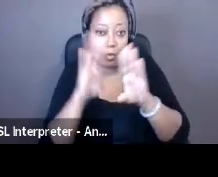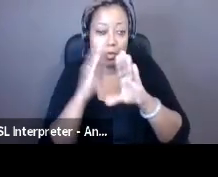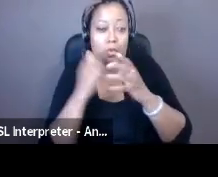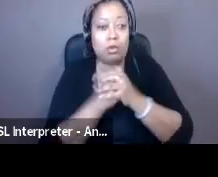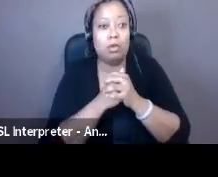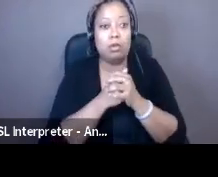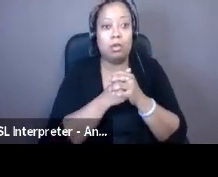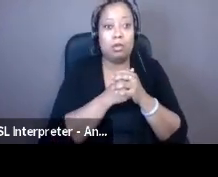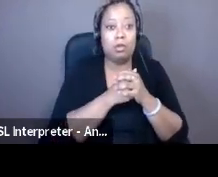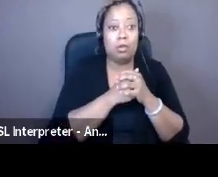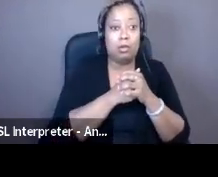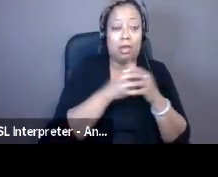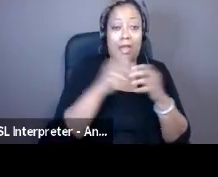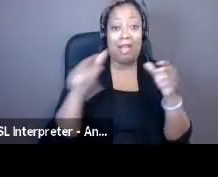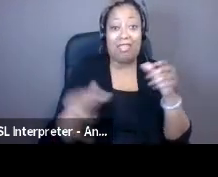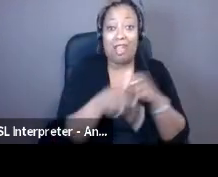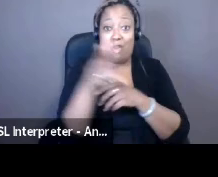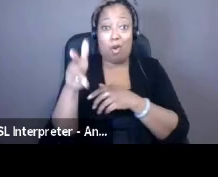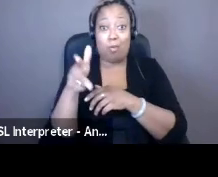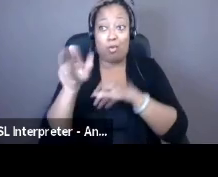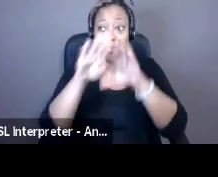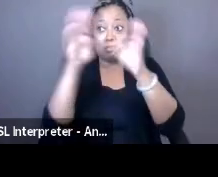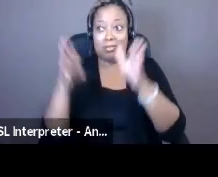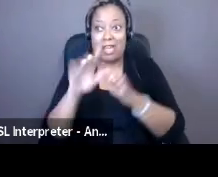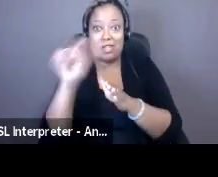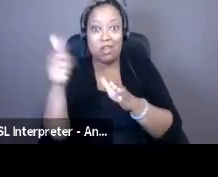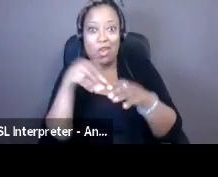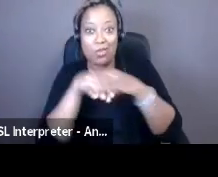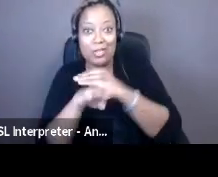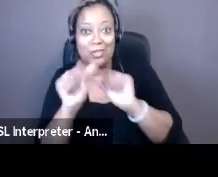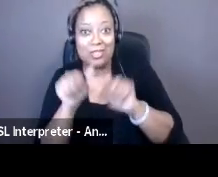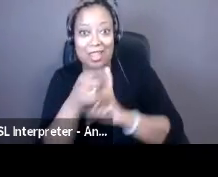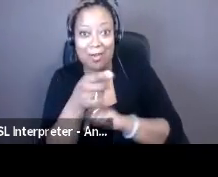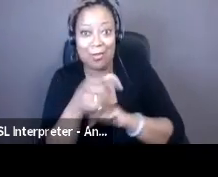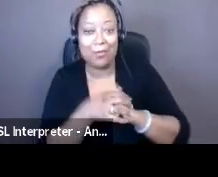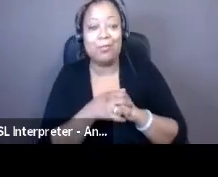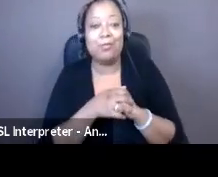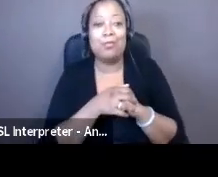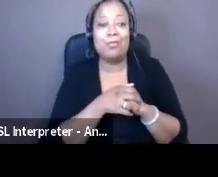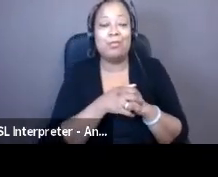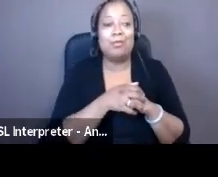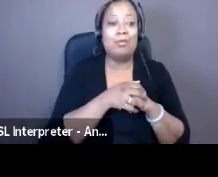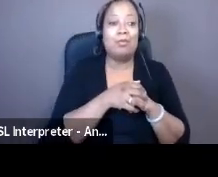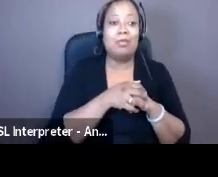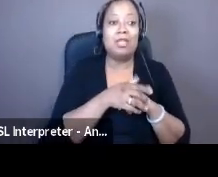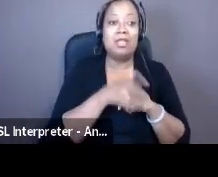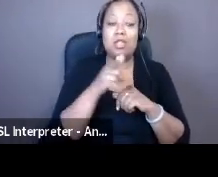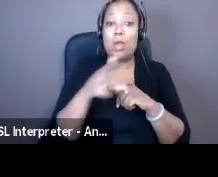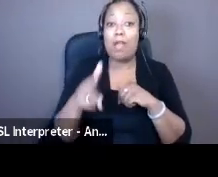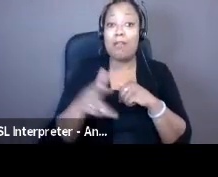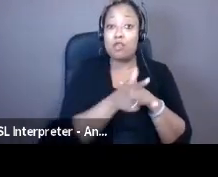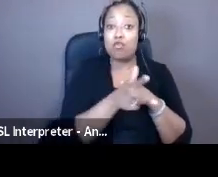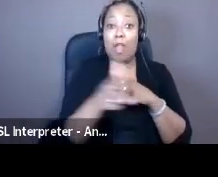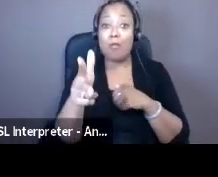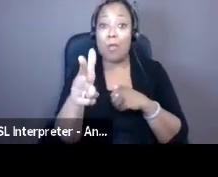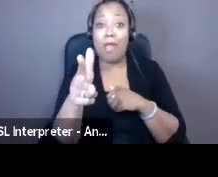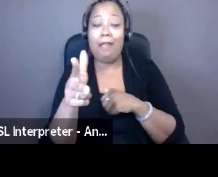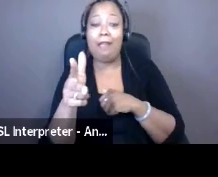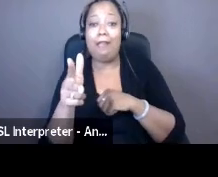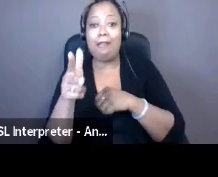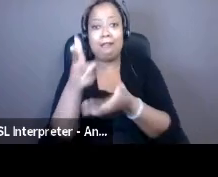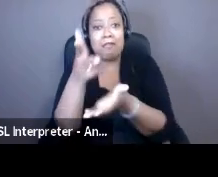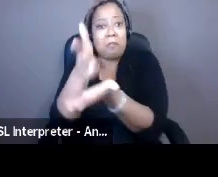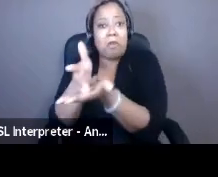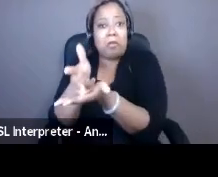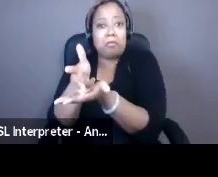that carport. But what you're doing here is creating a driveway and a parking area that's very close to the main level